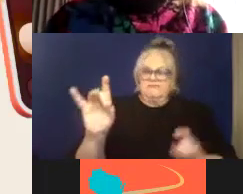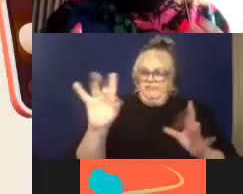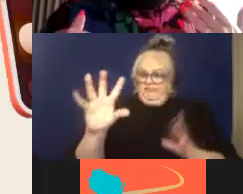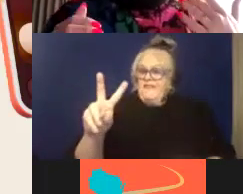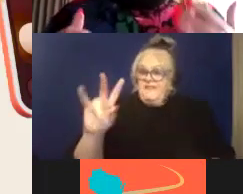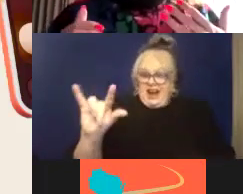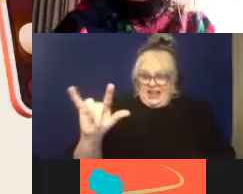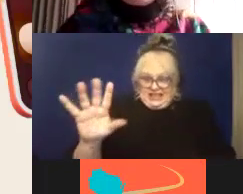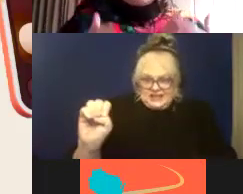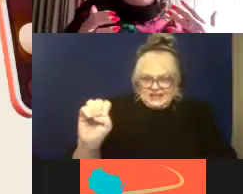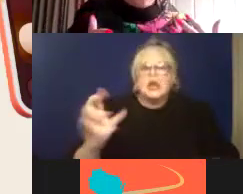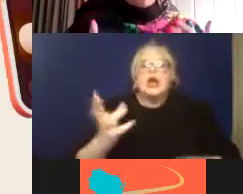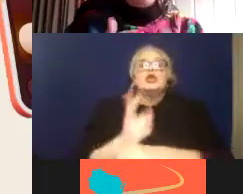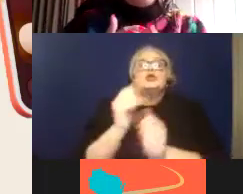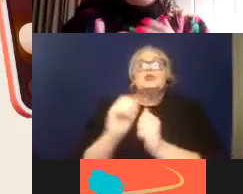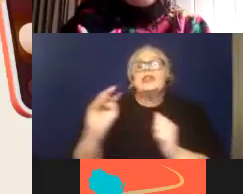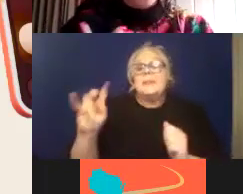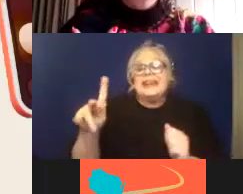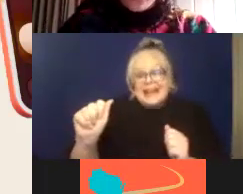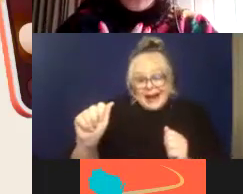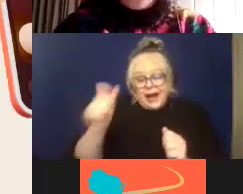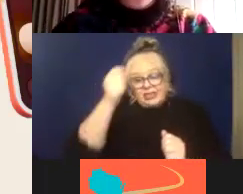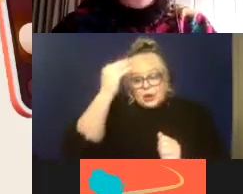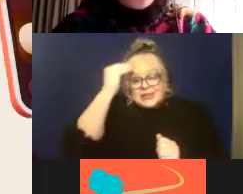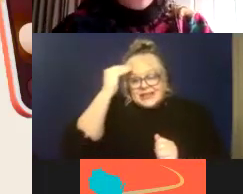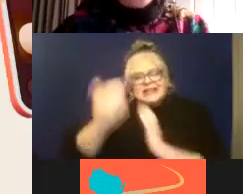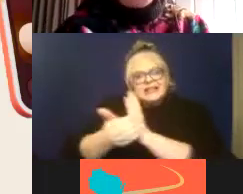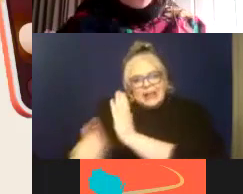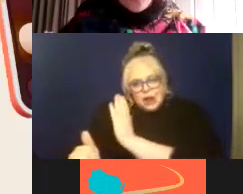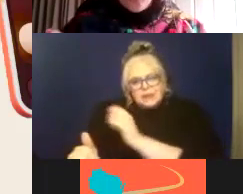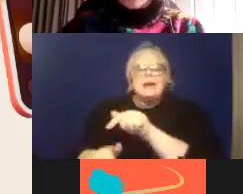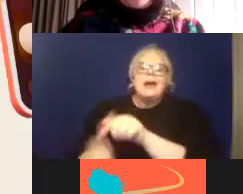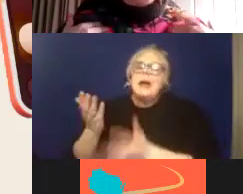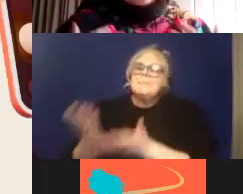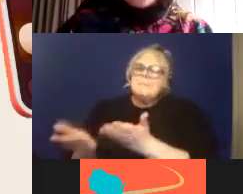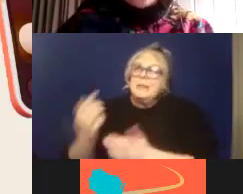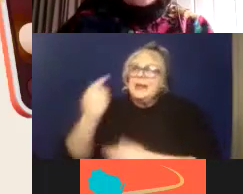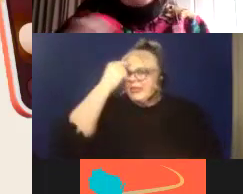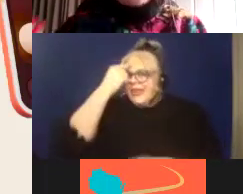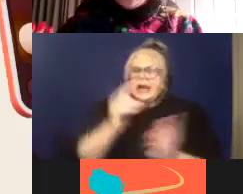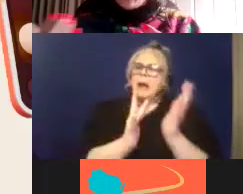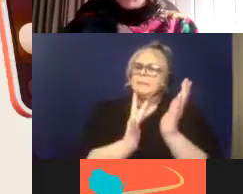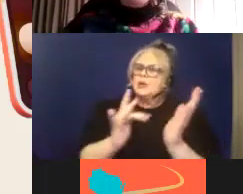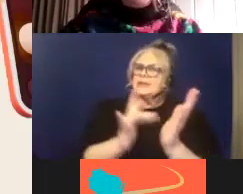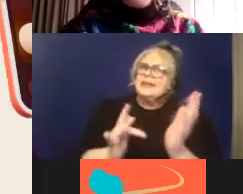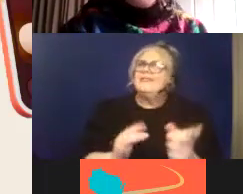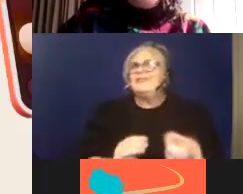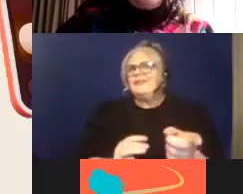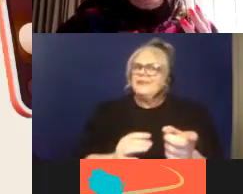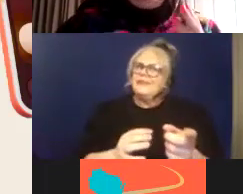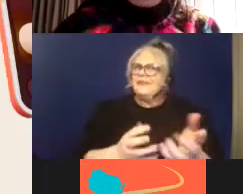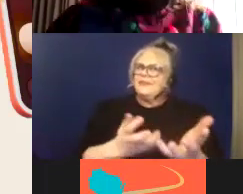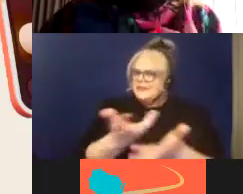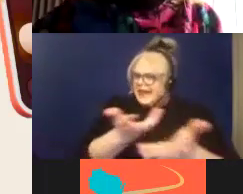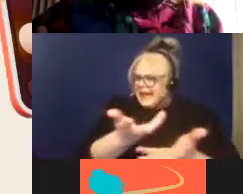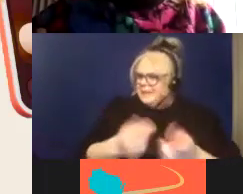literacy skills are less likely to perceive abusive dynamics and behavior as normal, whether that's their own behavior or someone else's, and